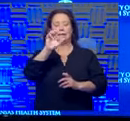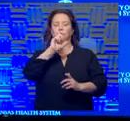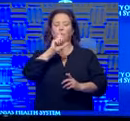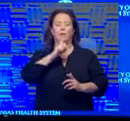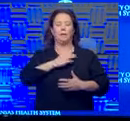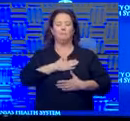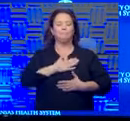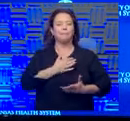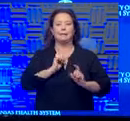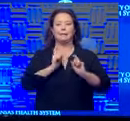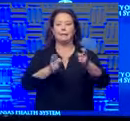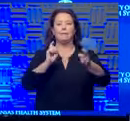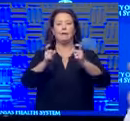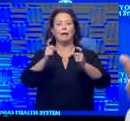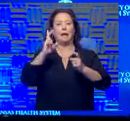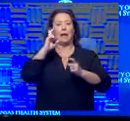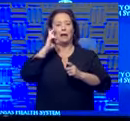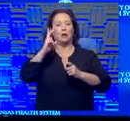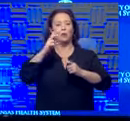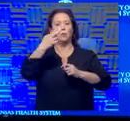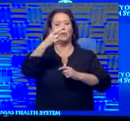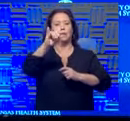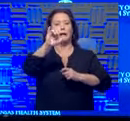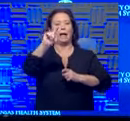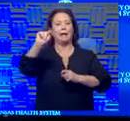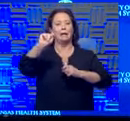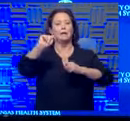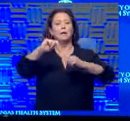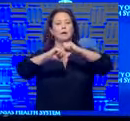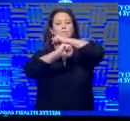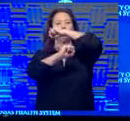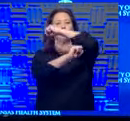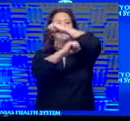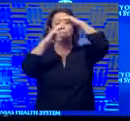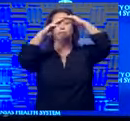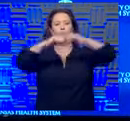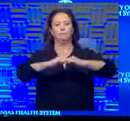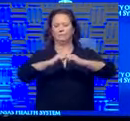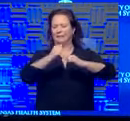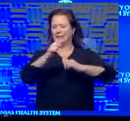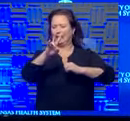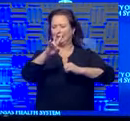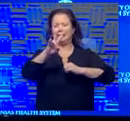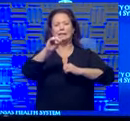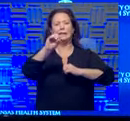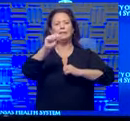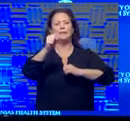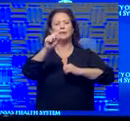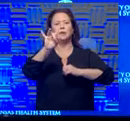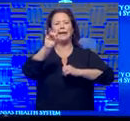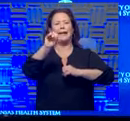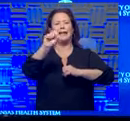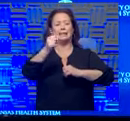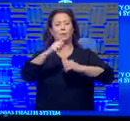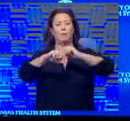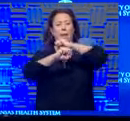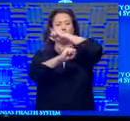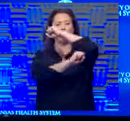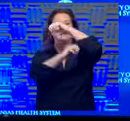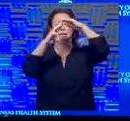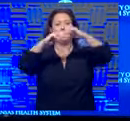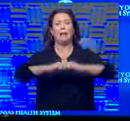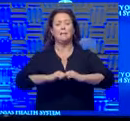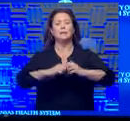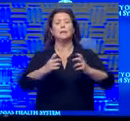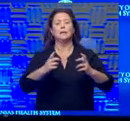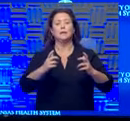is. I was here when the Hyatt Bridge collapsed back in the, I think it was in the 70s or early 80s. And when that happened,